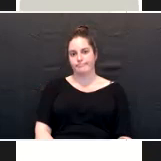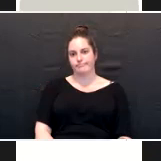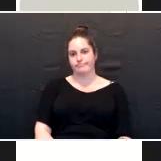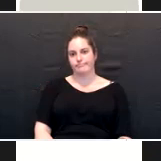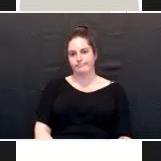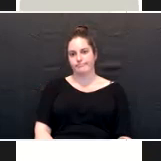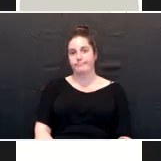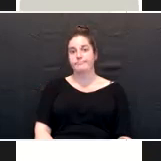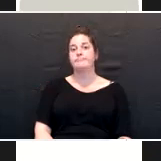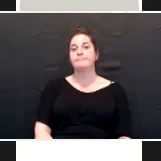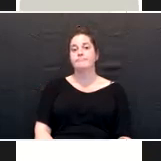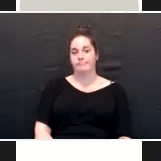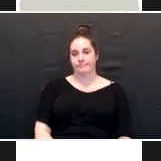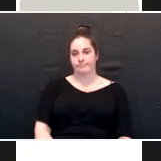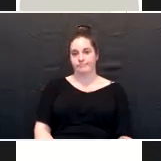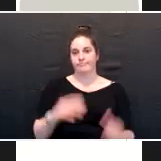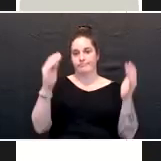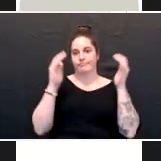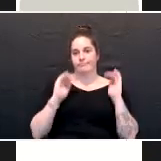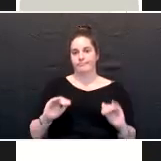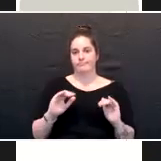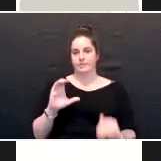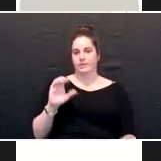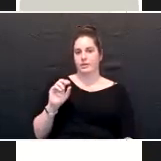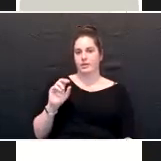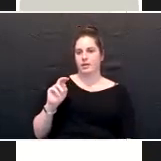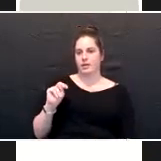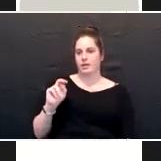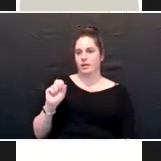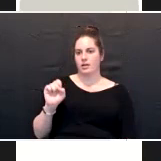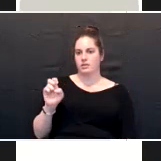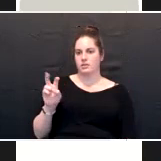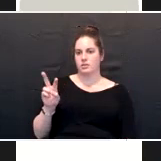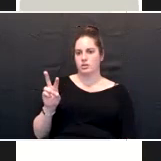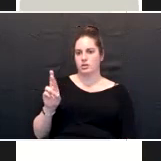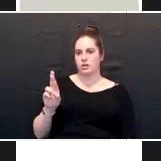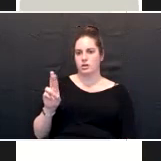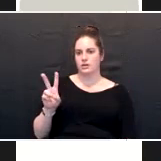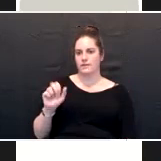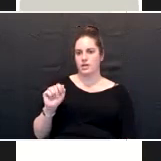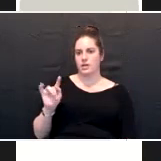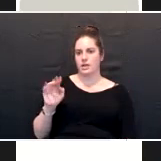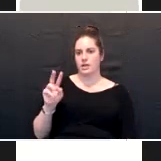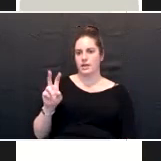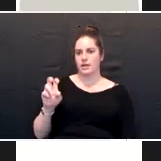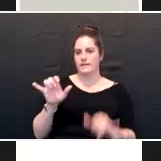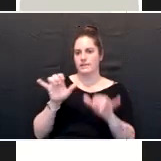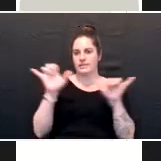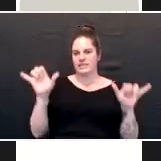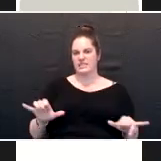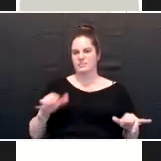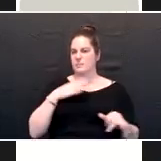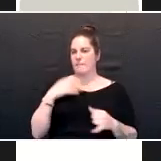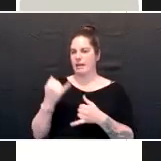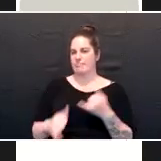So that brings us to the idea of conservative systems. And I'll just be the last point that I make today. We'll pick up